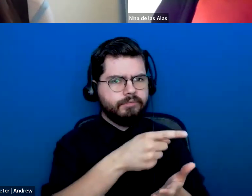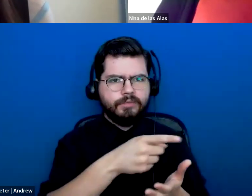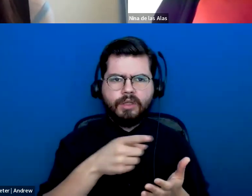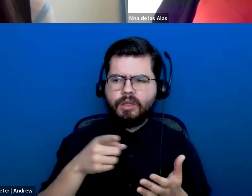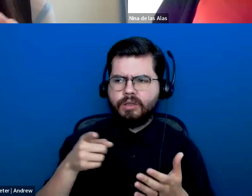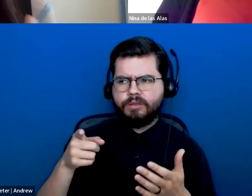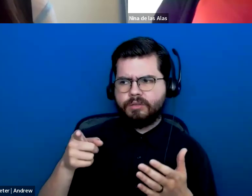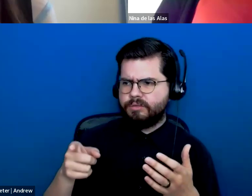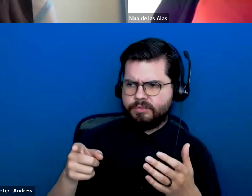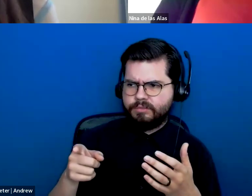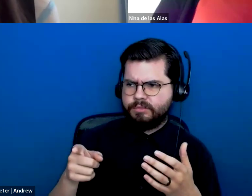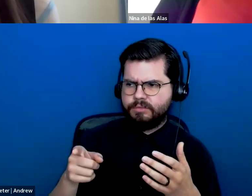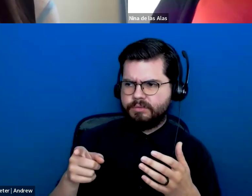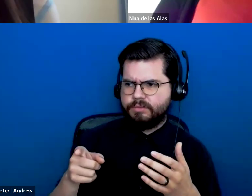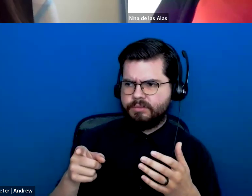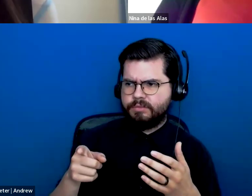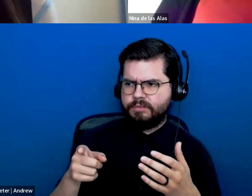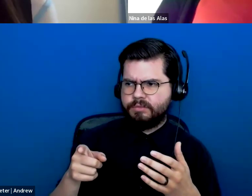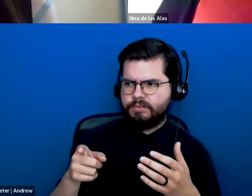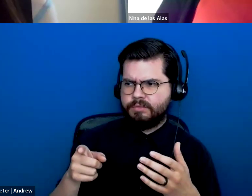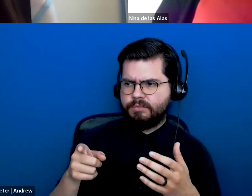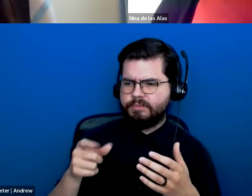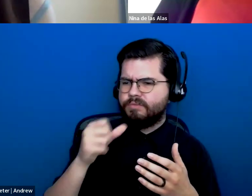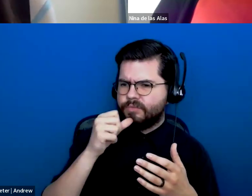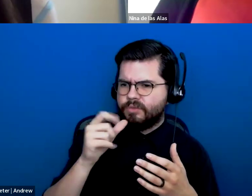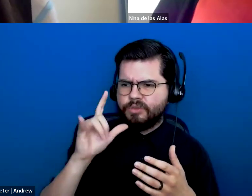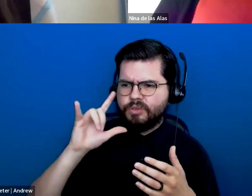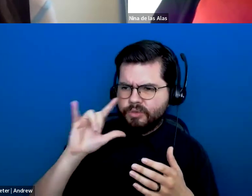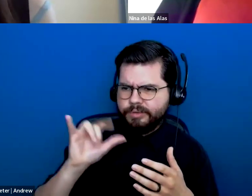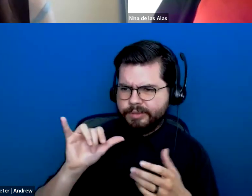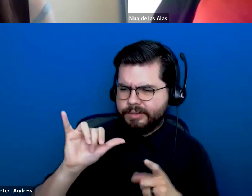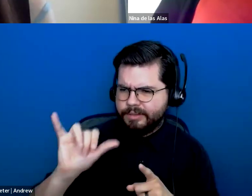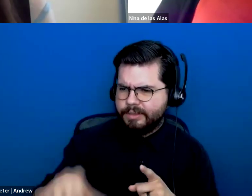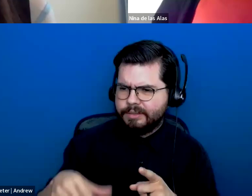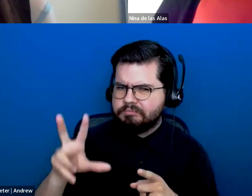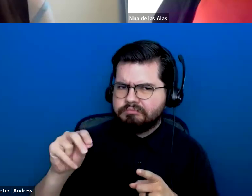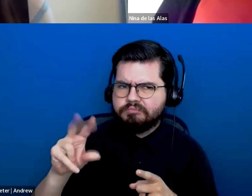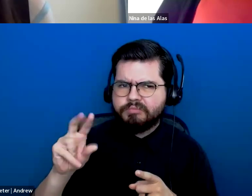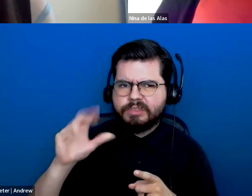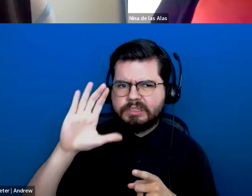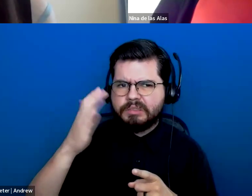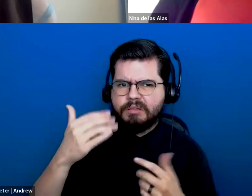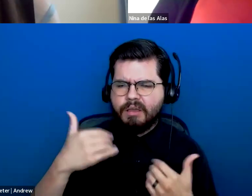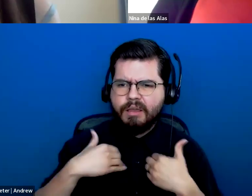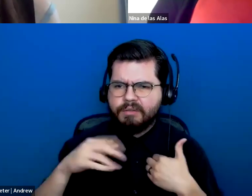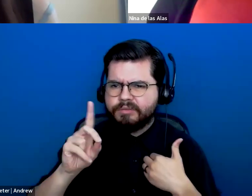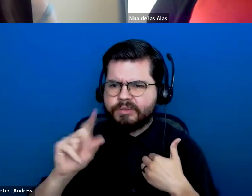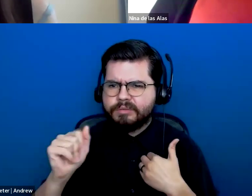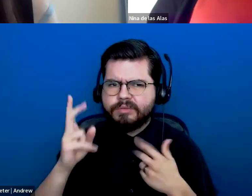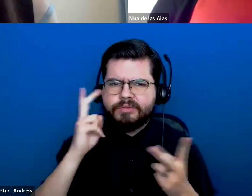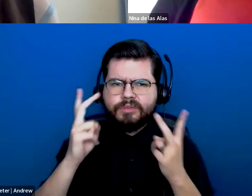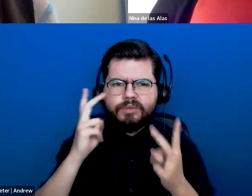that. That that kind of makes students feel like they are lying to ask for favor, even though they're just asking for what